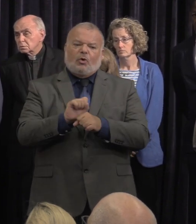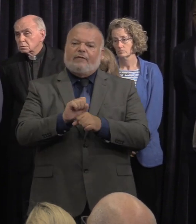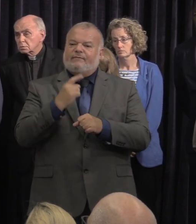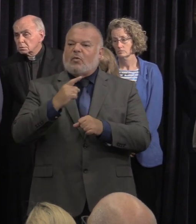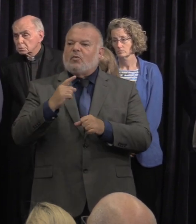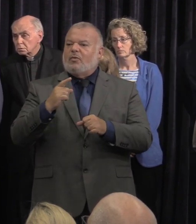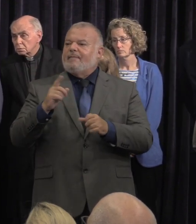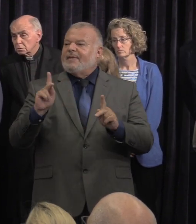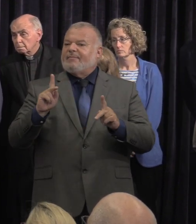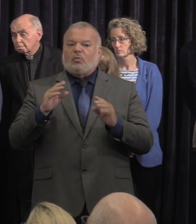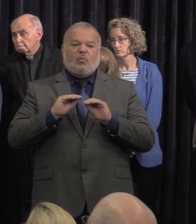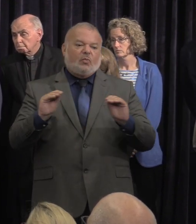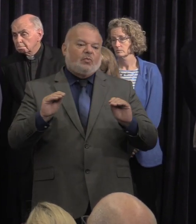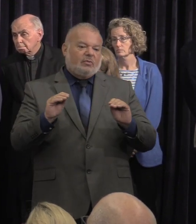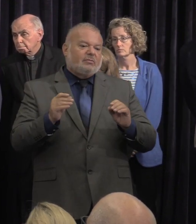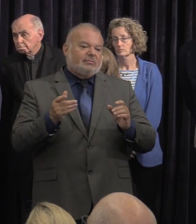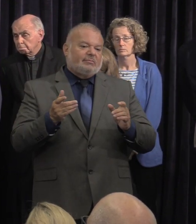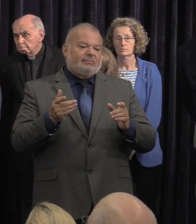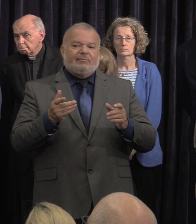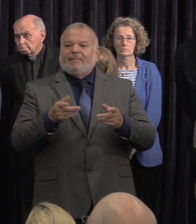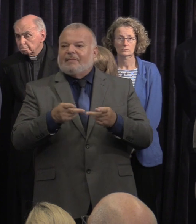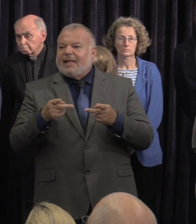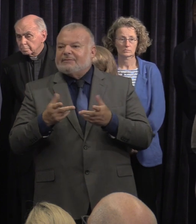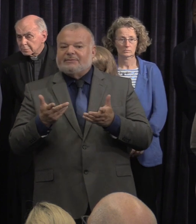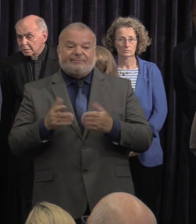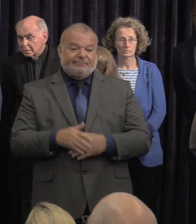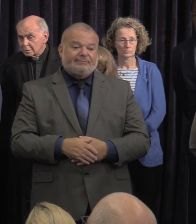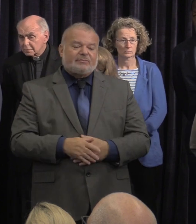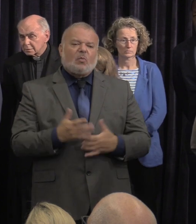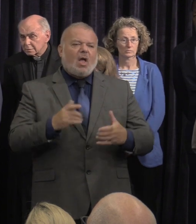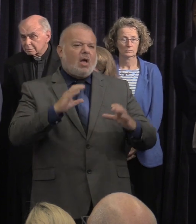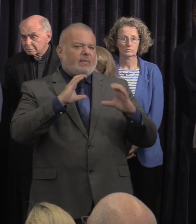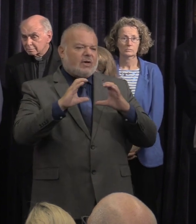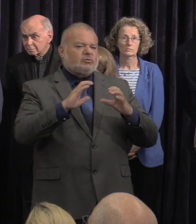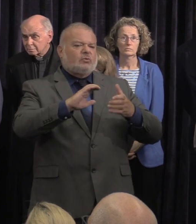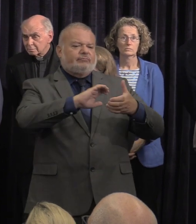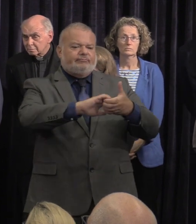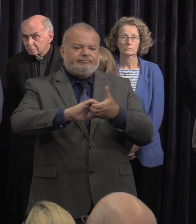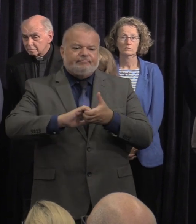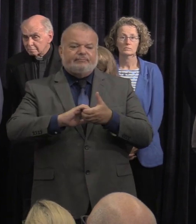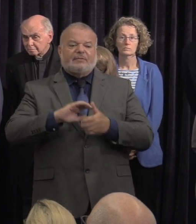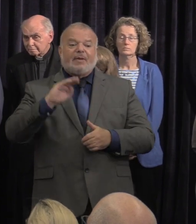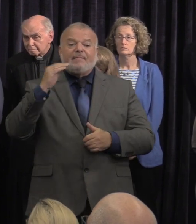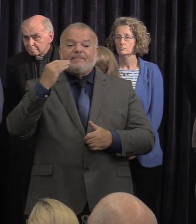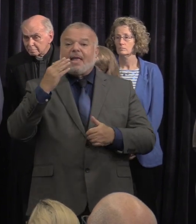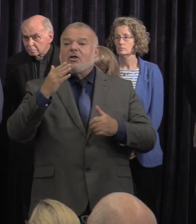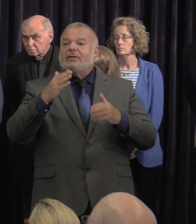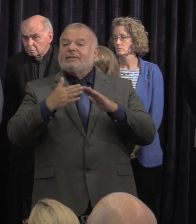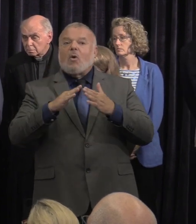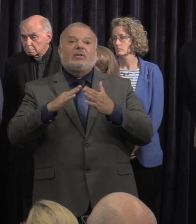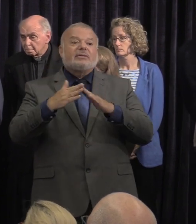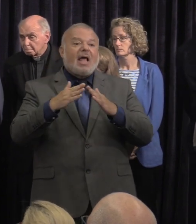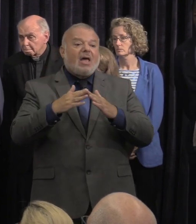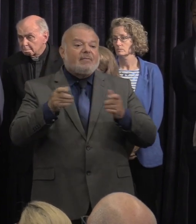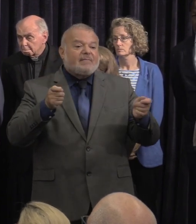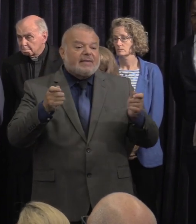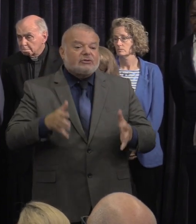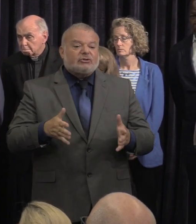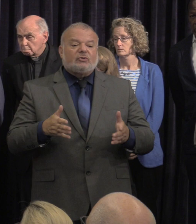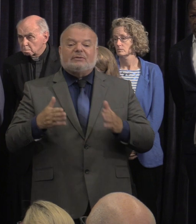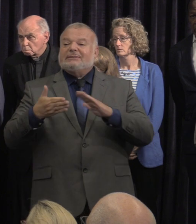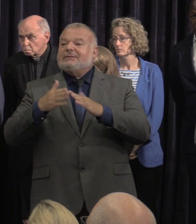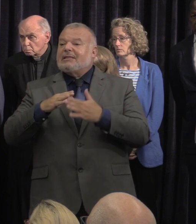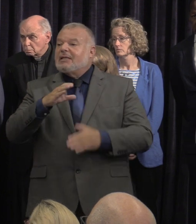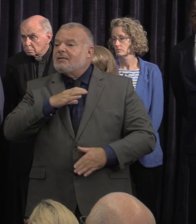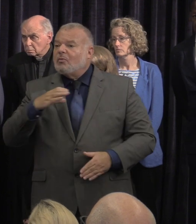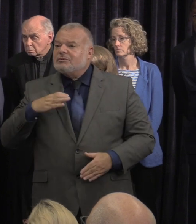to make sure that we have that communication and ongoing collaboration with our mayors and town managers, elected officials in places